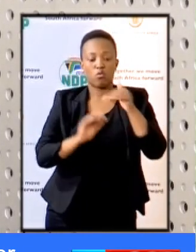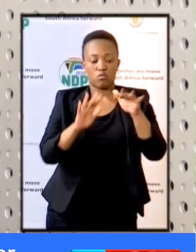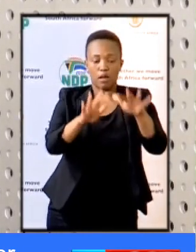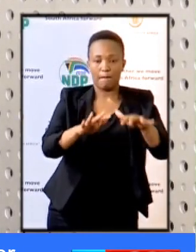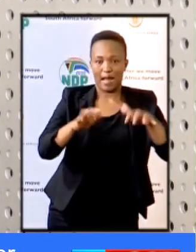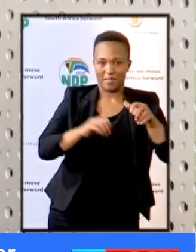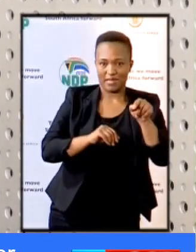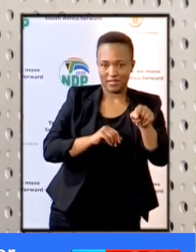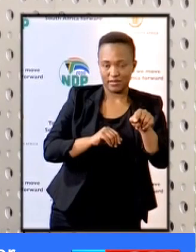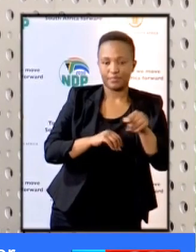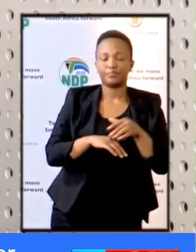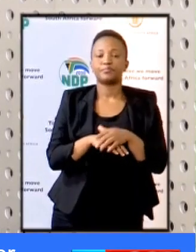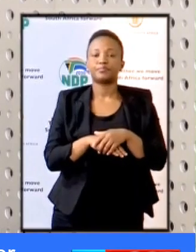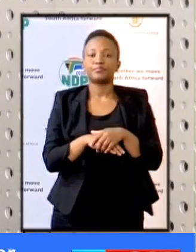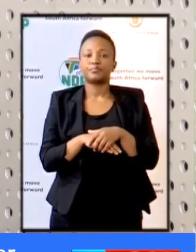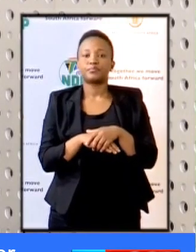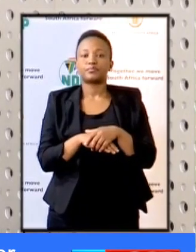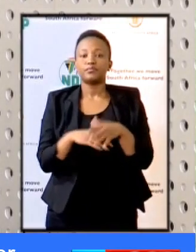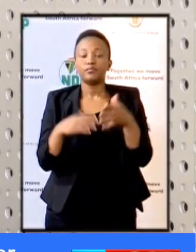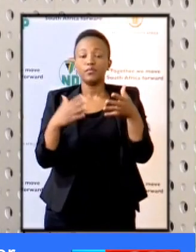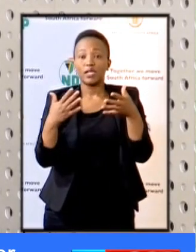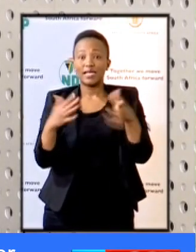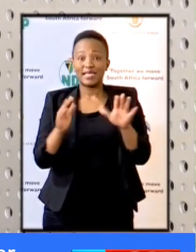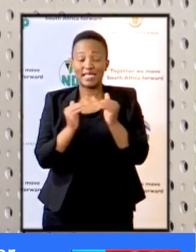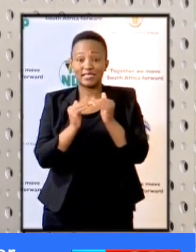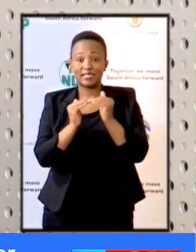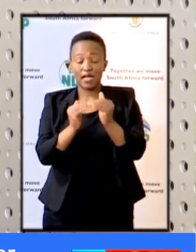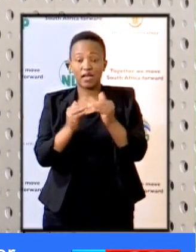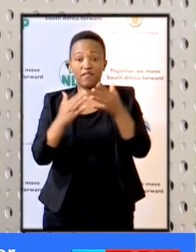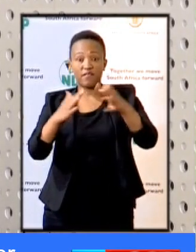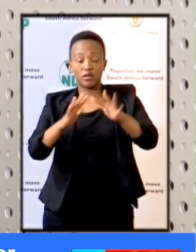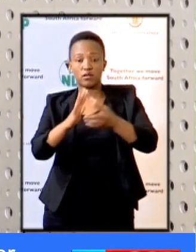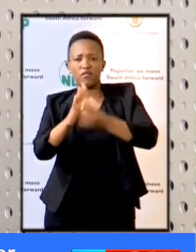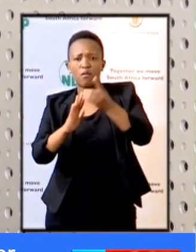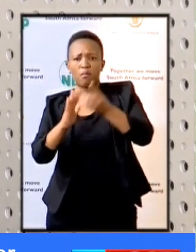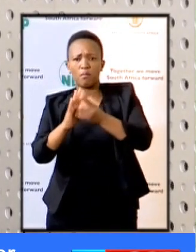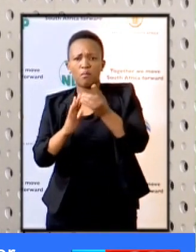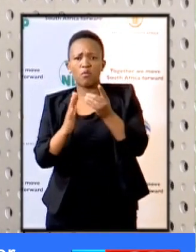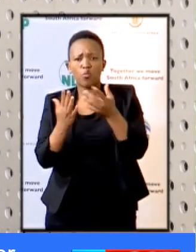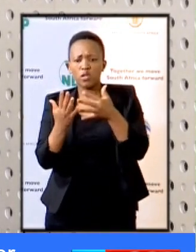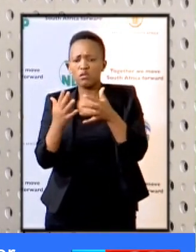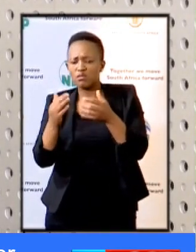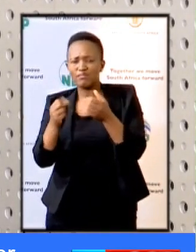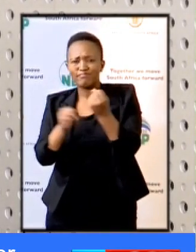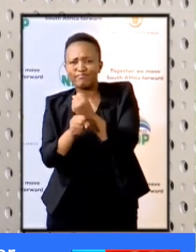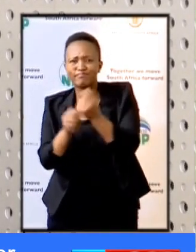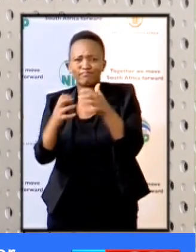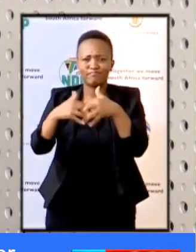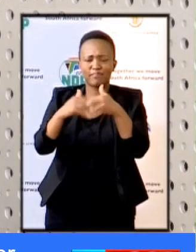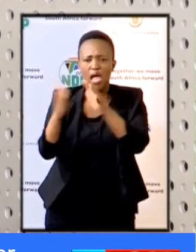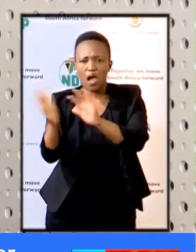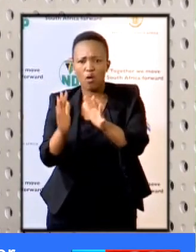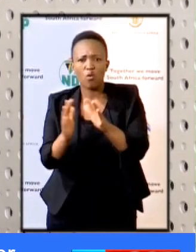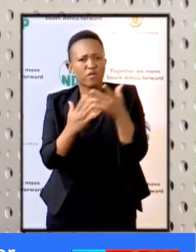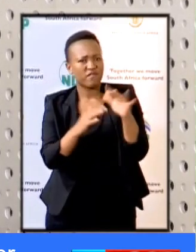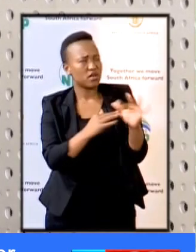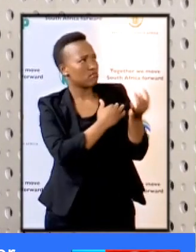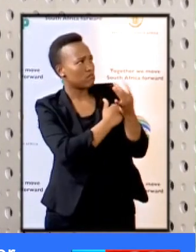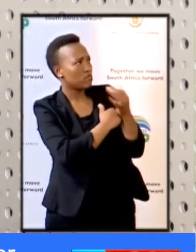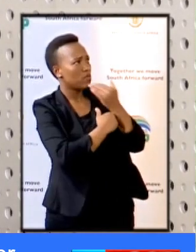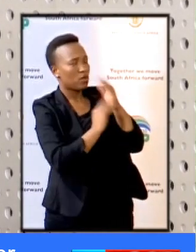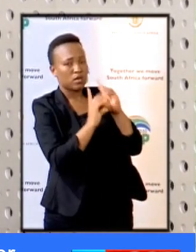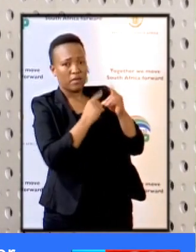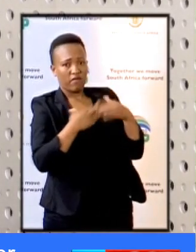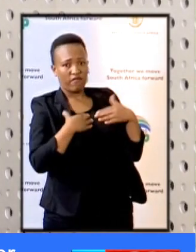operating procedures have been developed in consultation with health. They provide guidelines for all